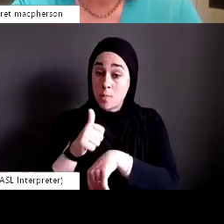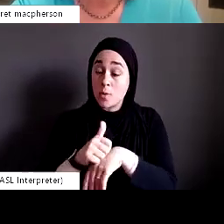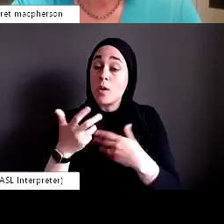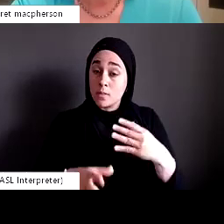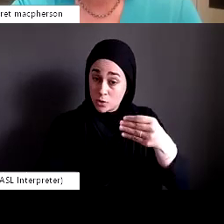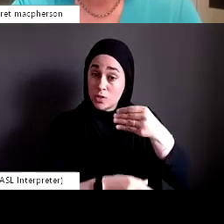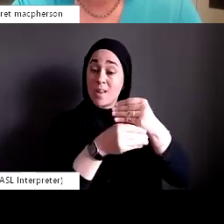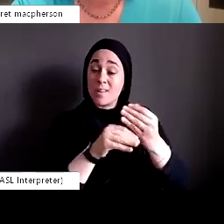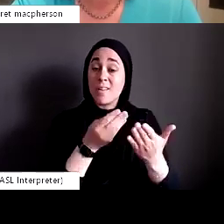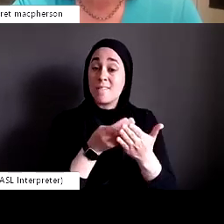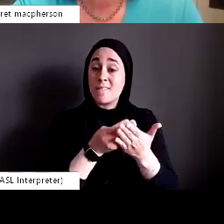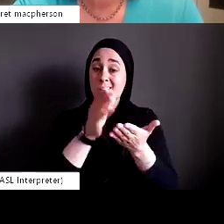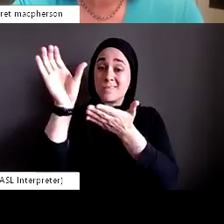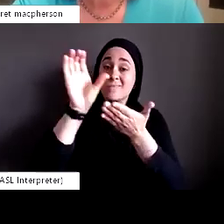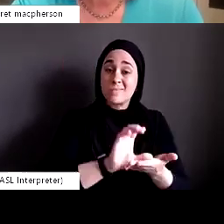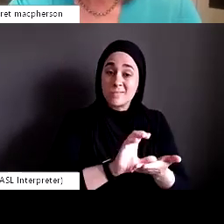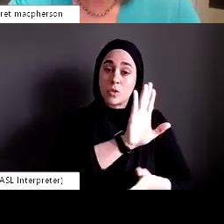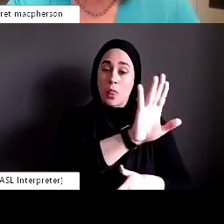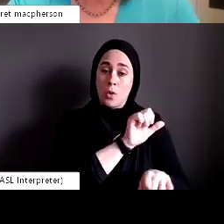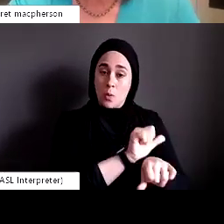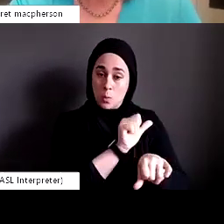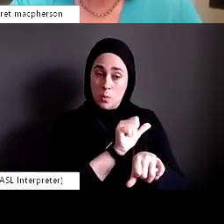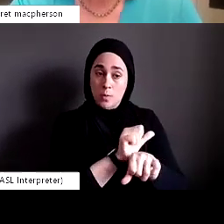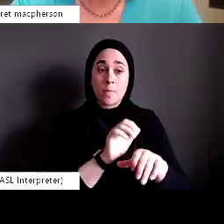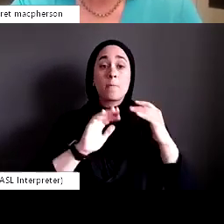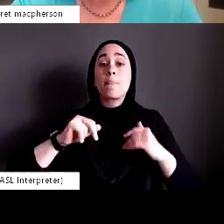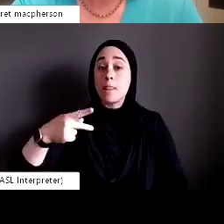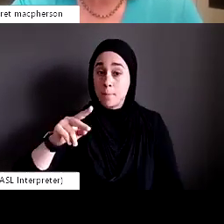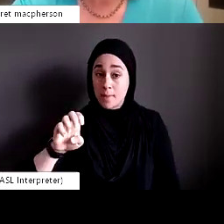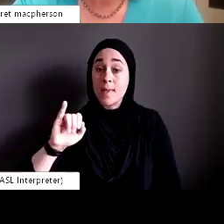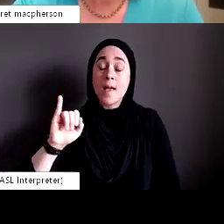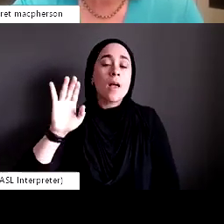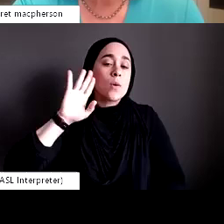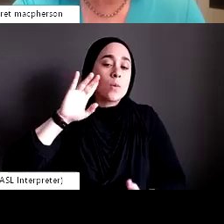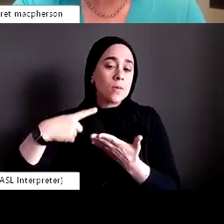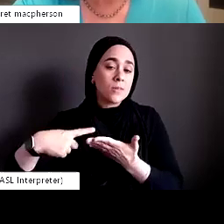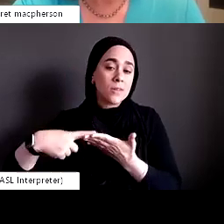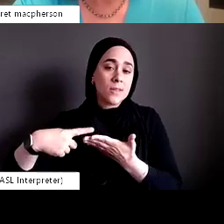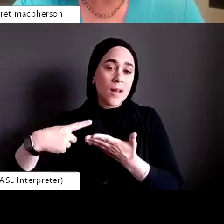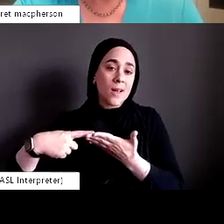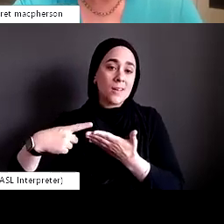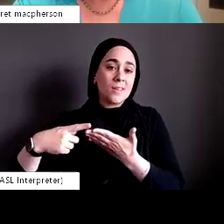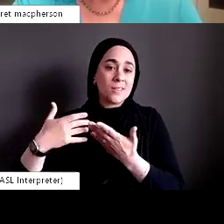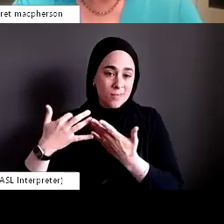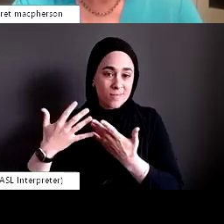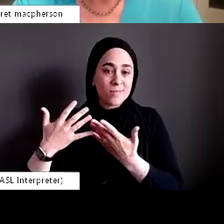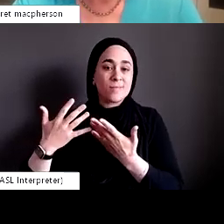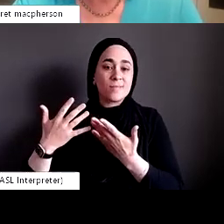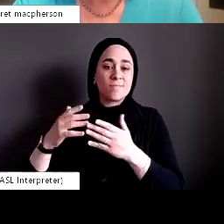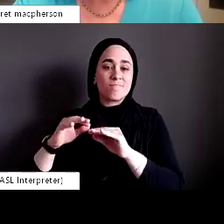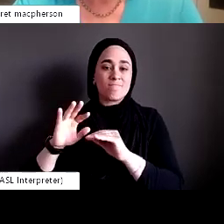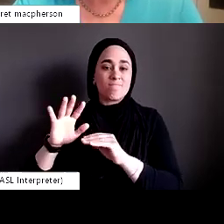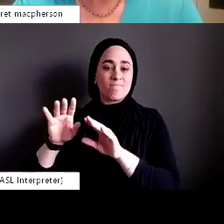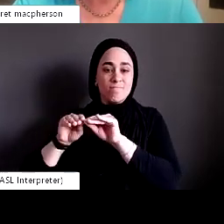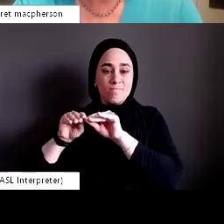to their work, and PEI is going to talk about launching a network. So these are